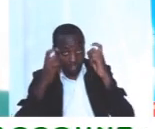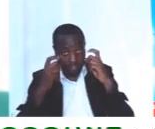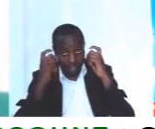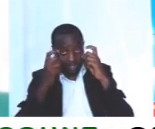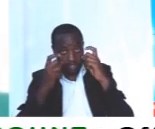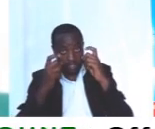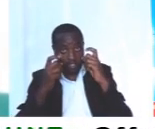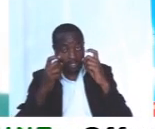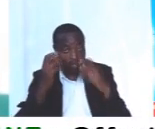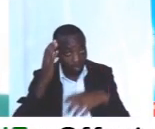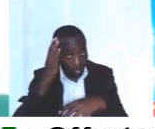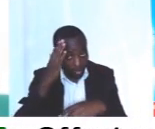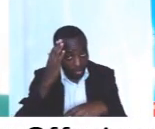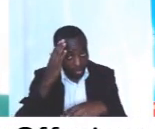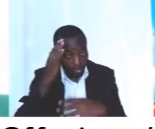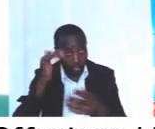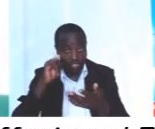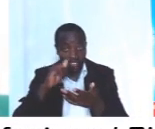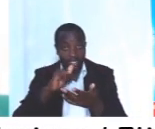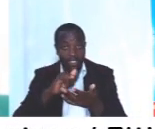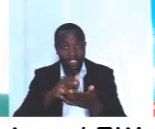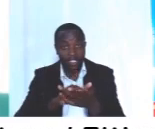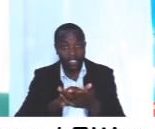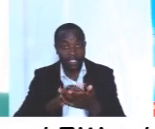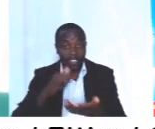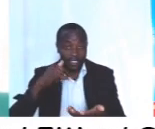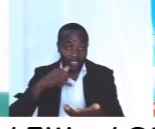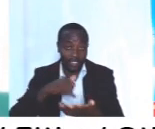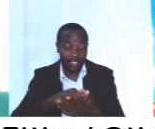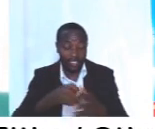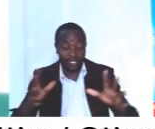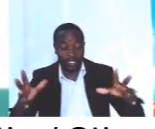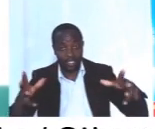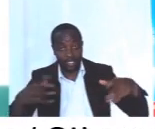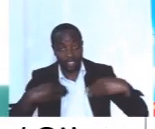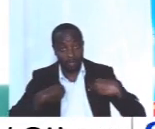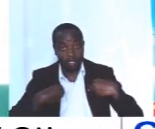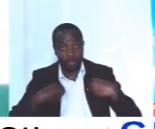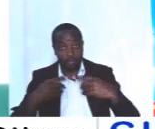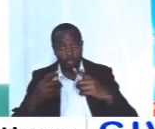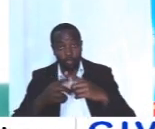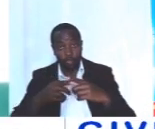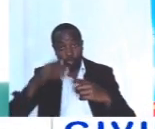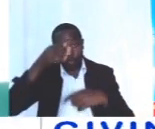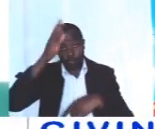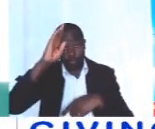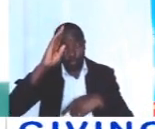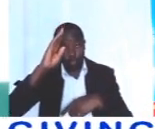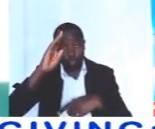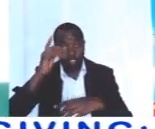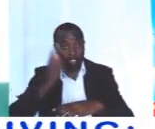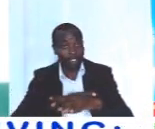presume that it is acceptable to God when it is